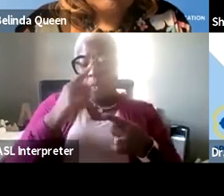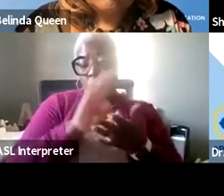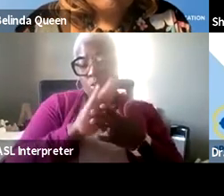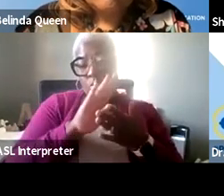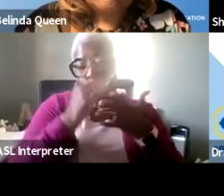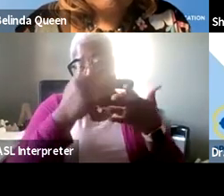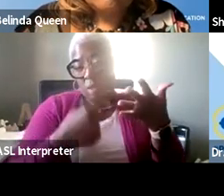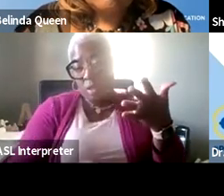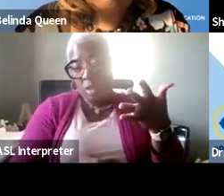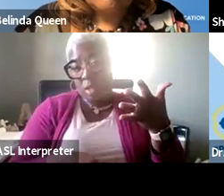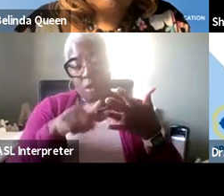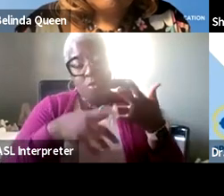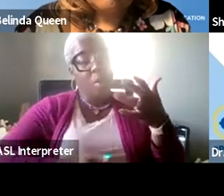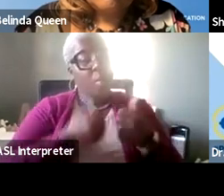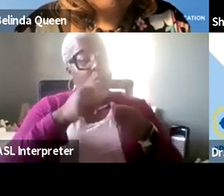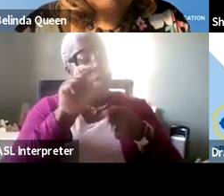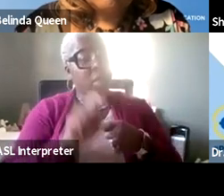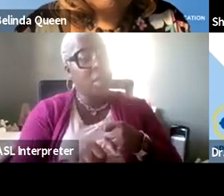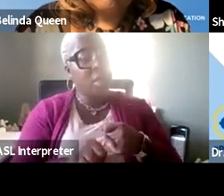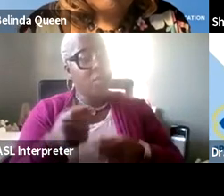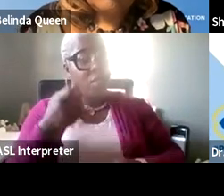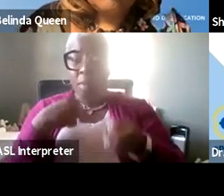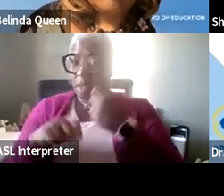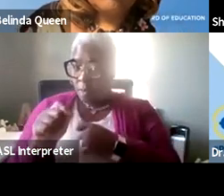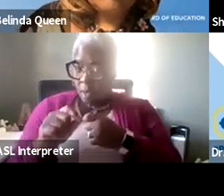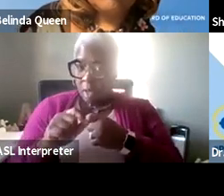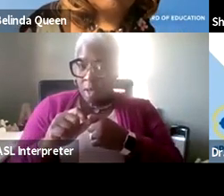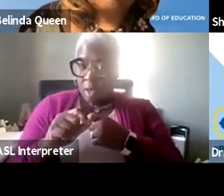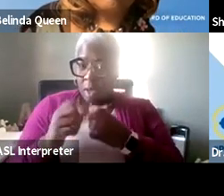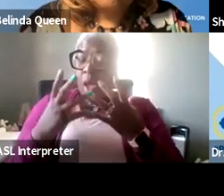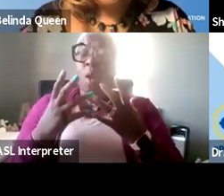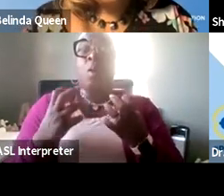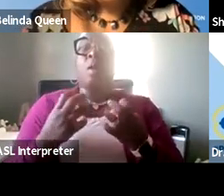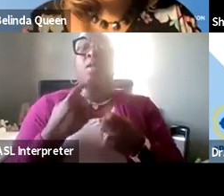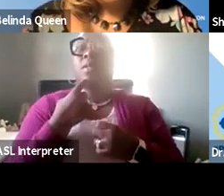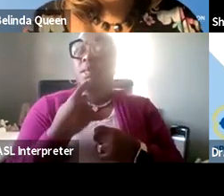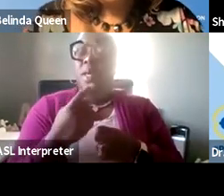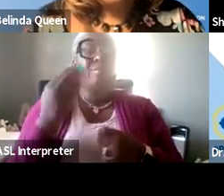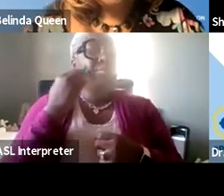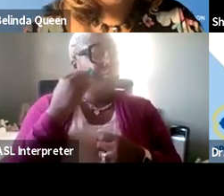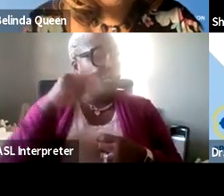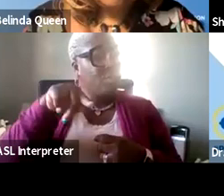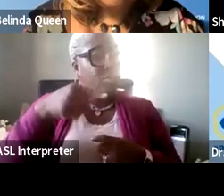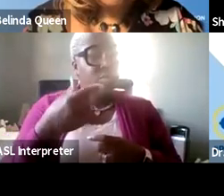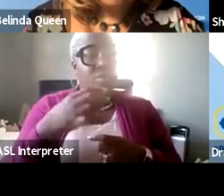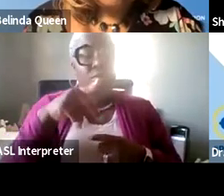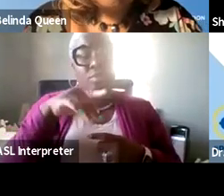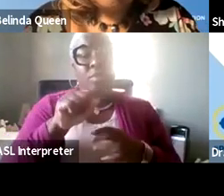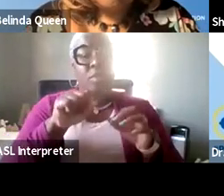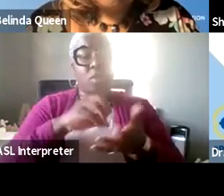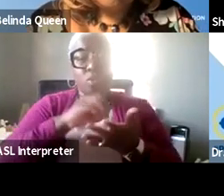since those schools are most in need of replacement. And I just wanted to say, I know PGCPS students,